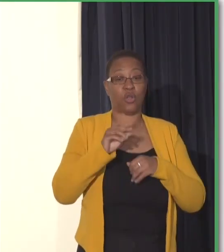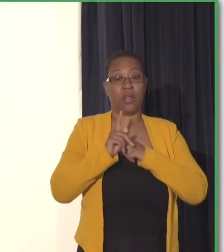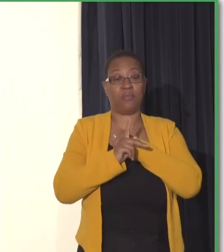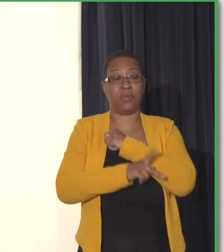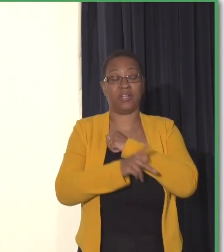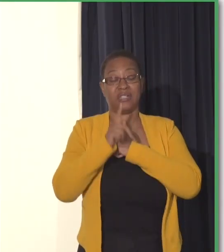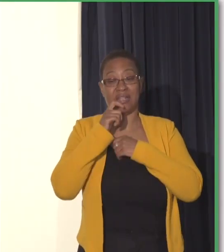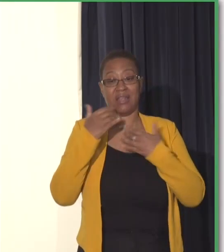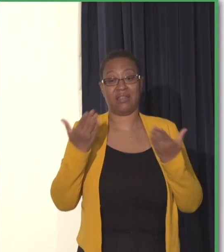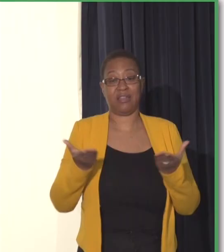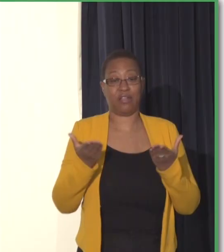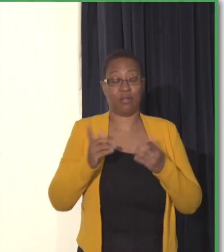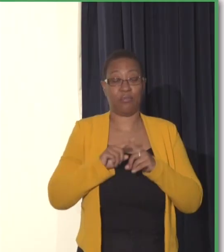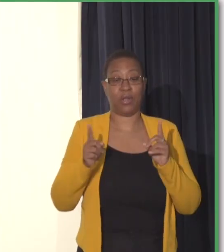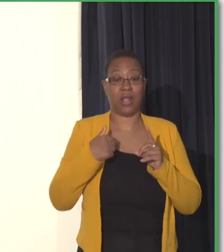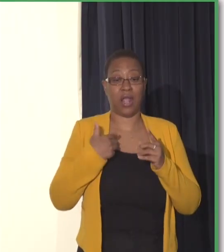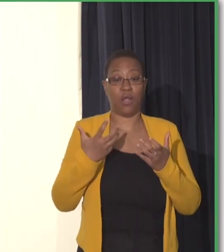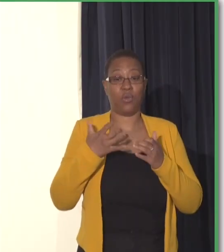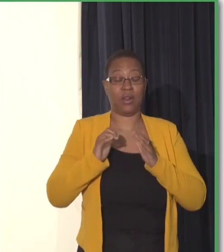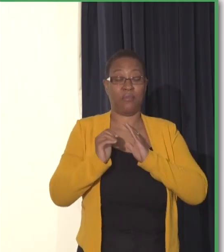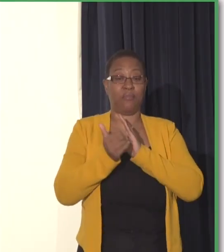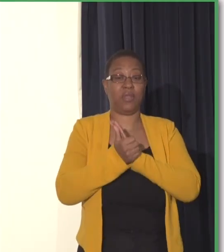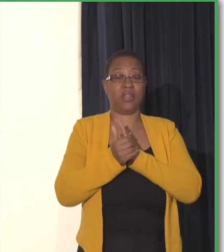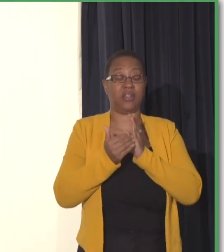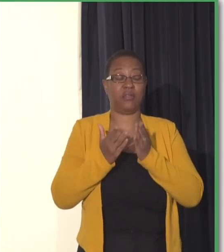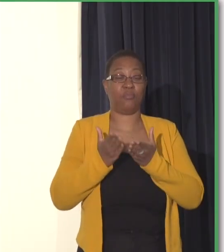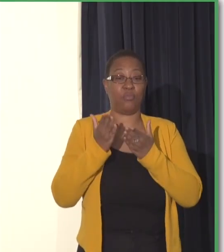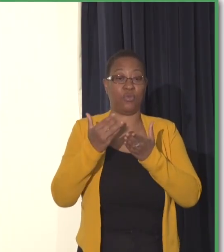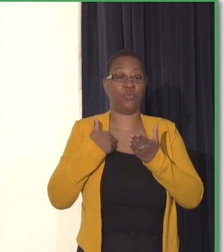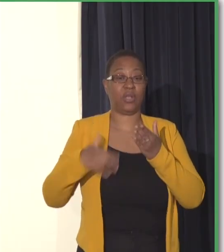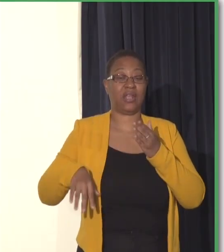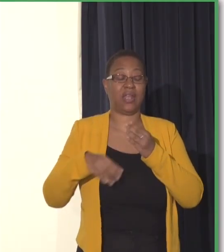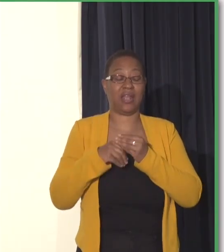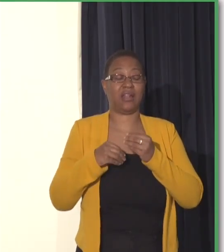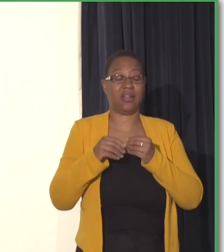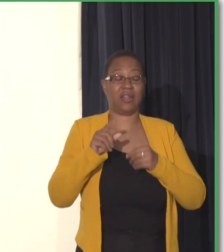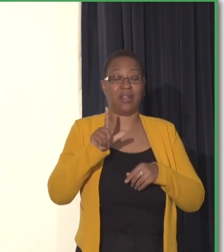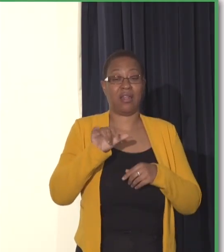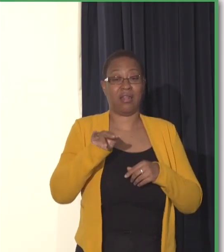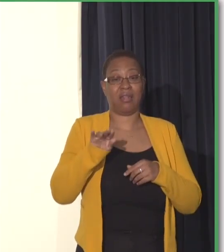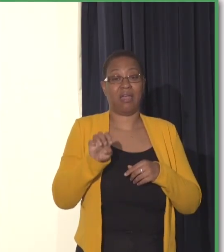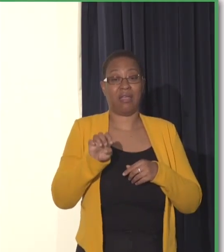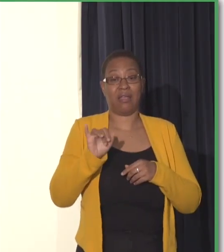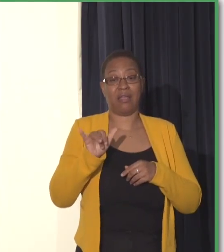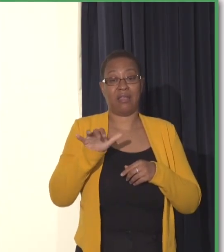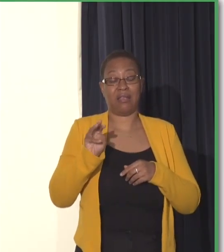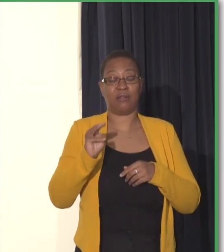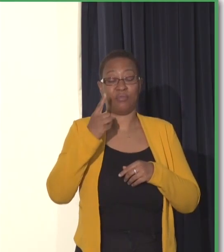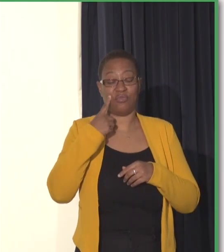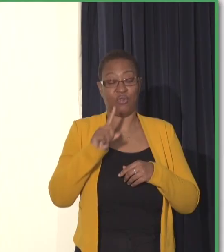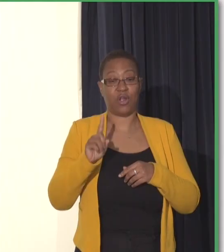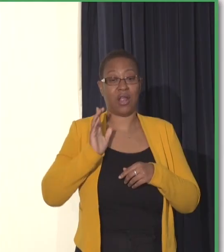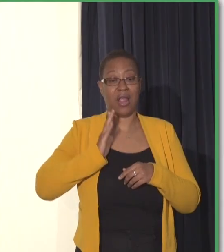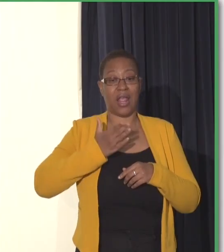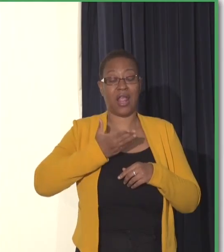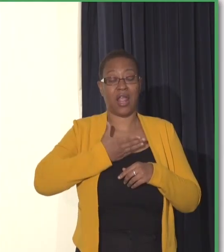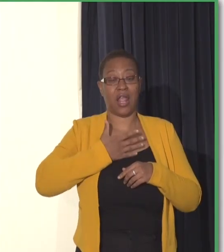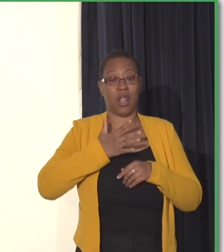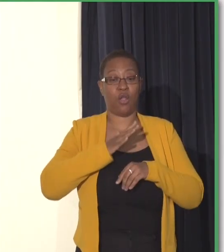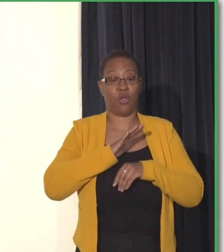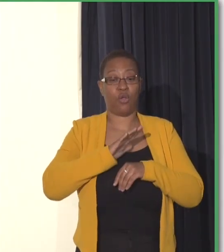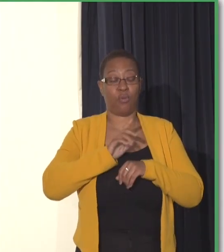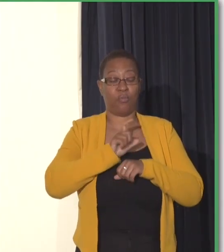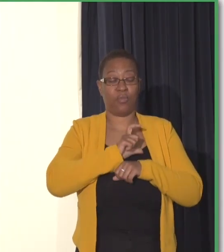not here, but I like to amend the motion that we add a line item for our